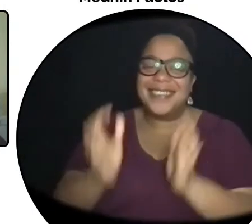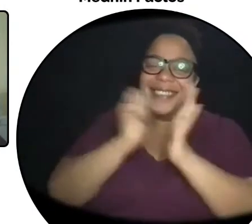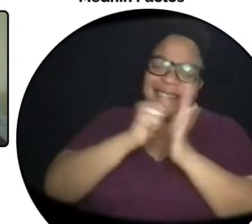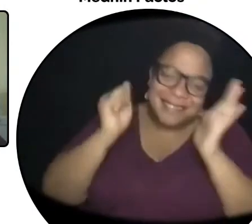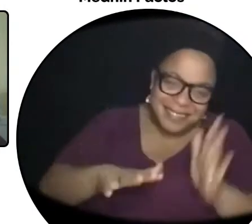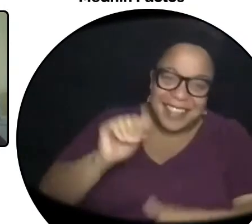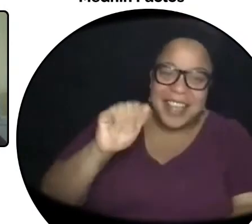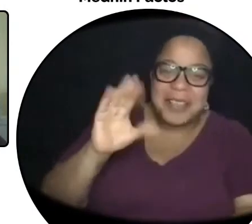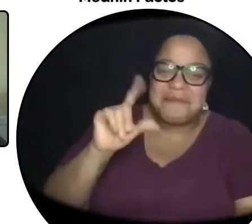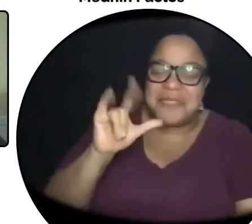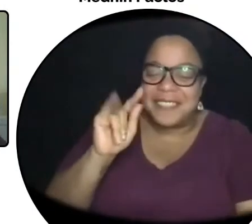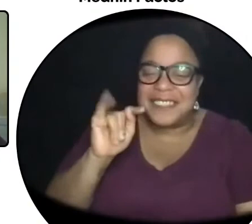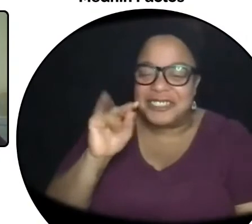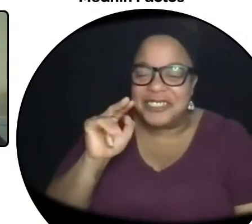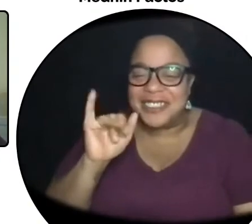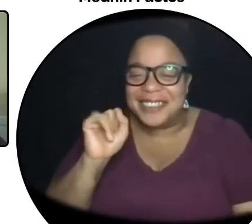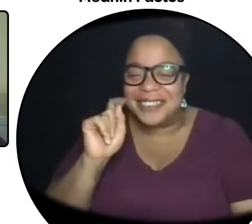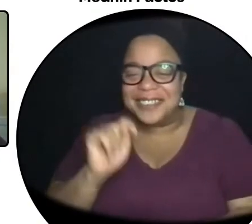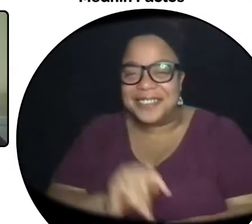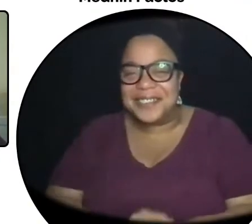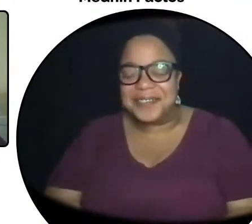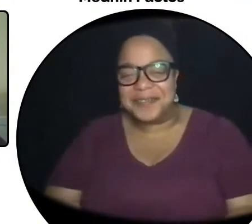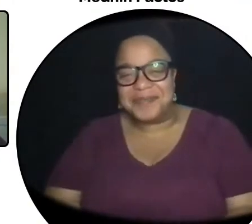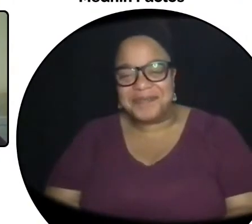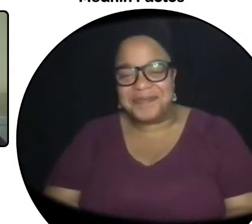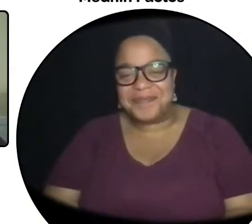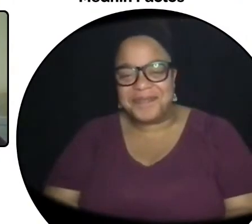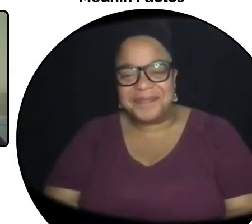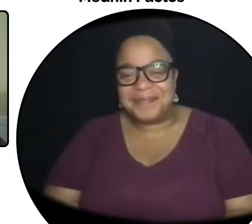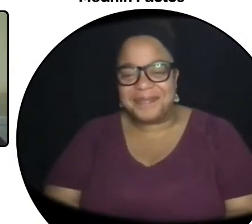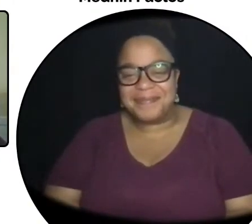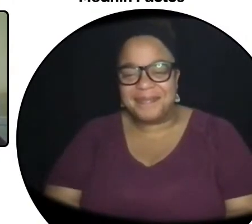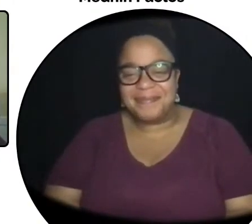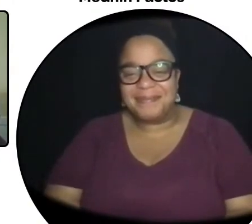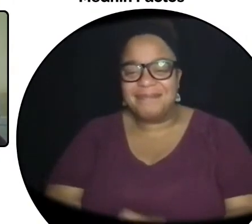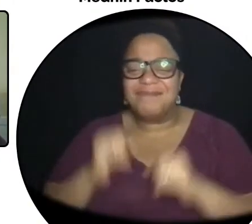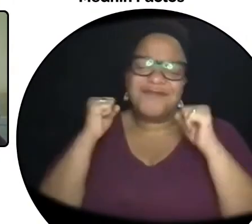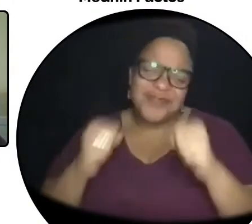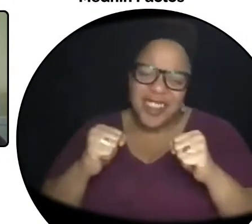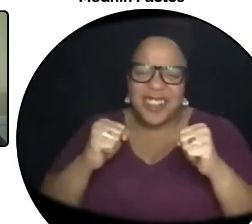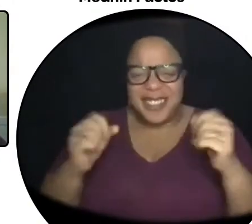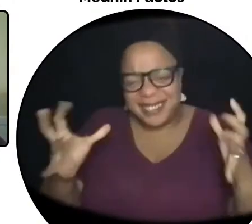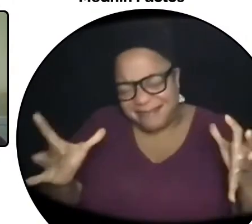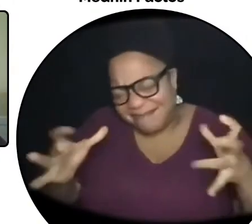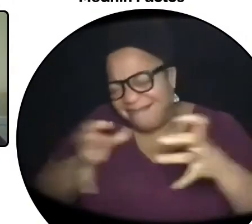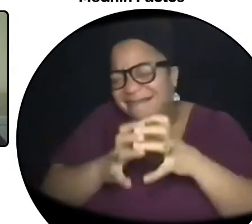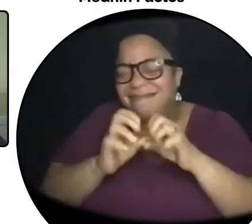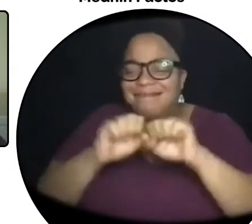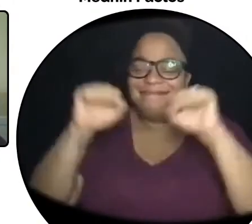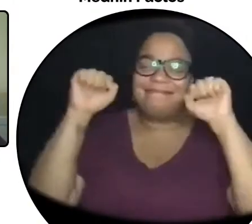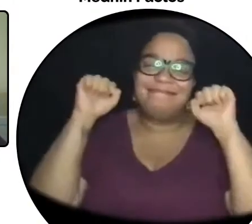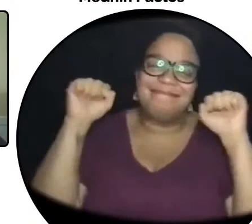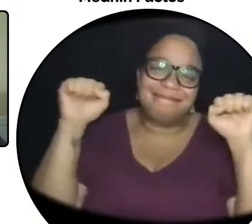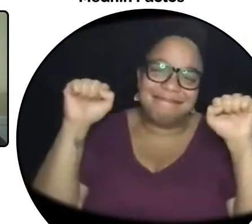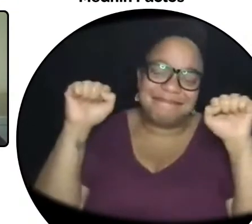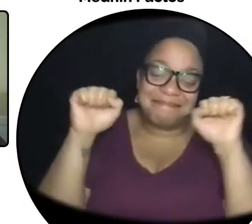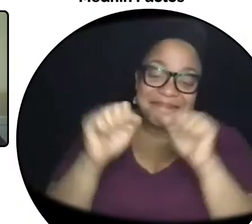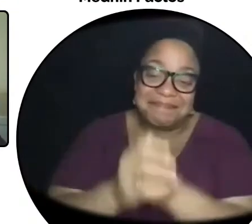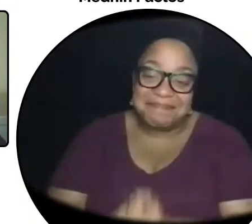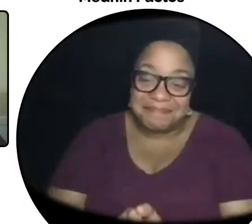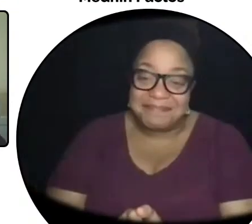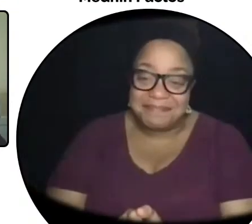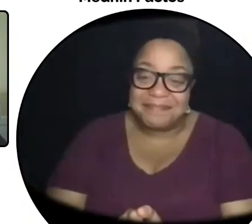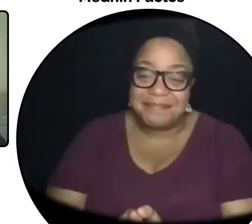What you got, fam? That you'd like to share with people that you think they, and we want to say, yeah, watch the